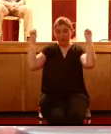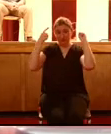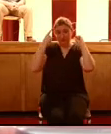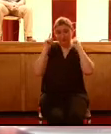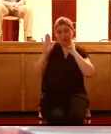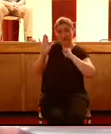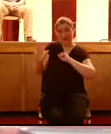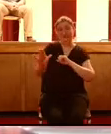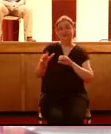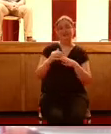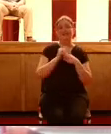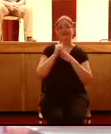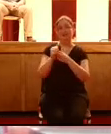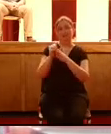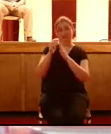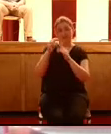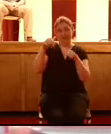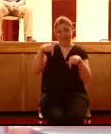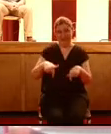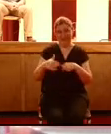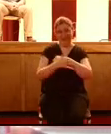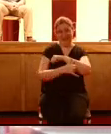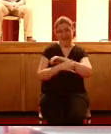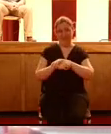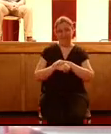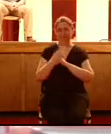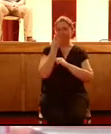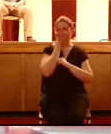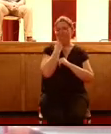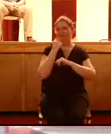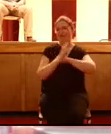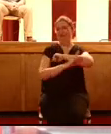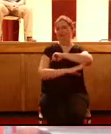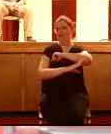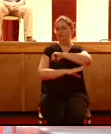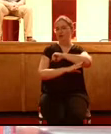leadership and commitment to Bradford County. Just last fall, Dr.